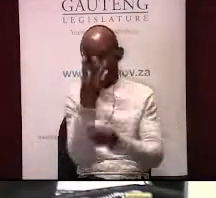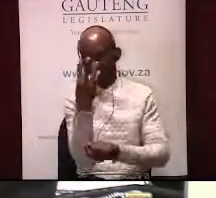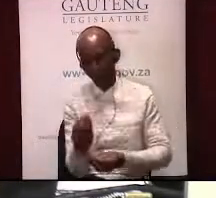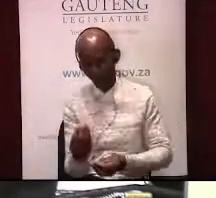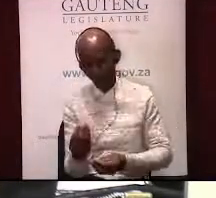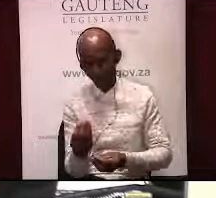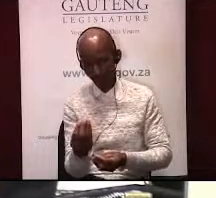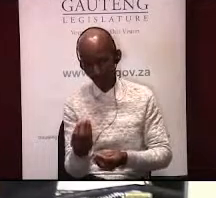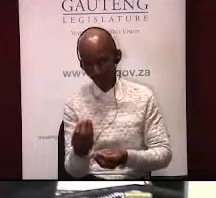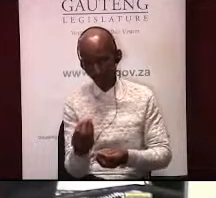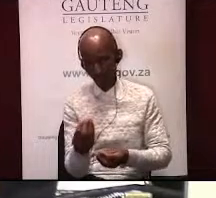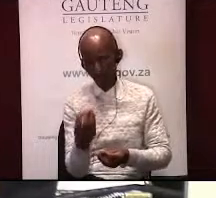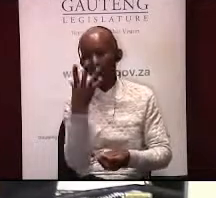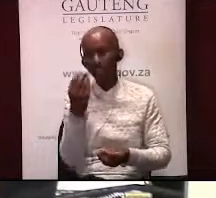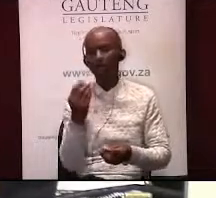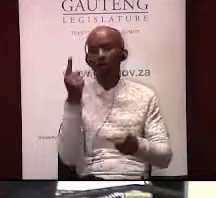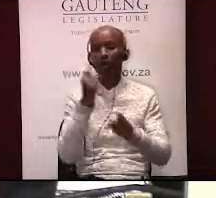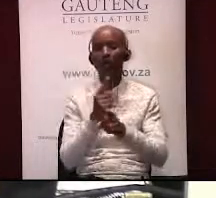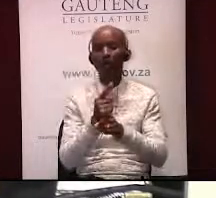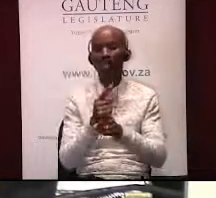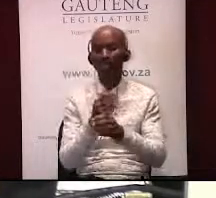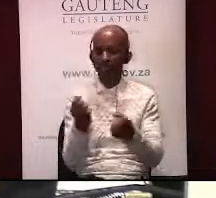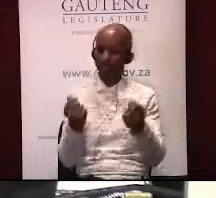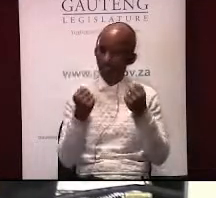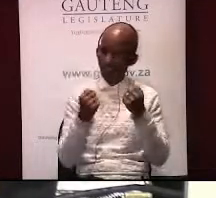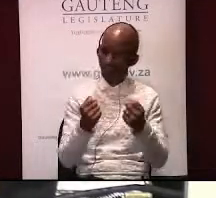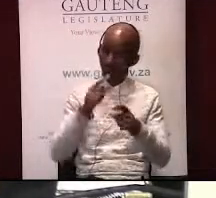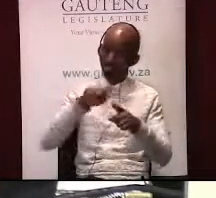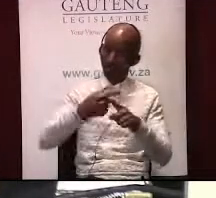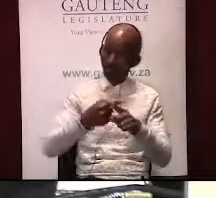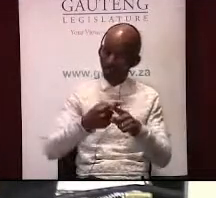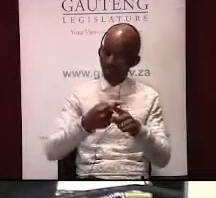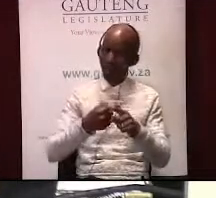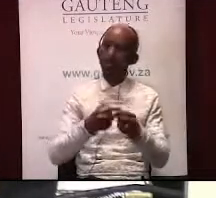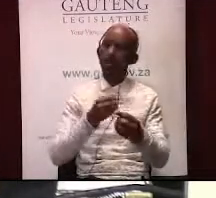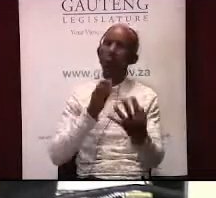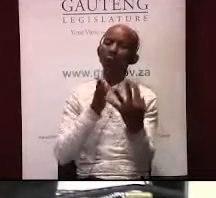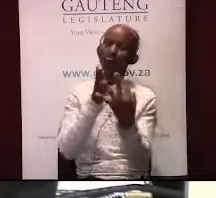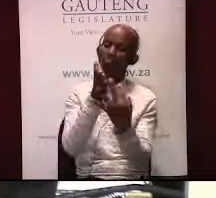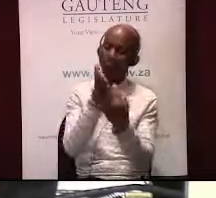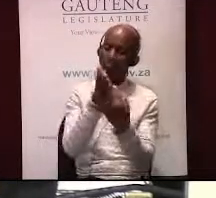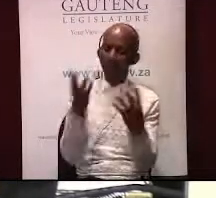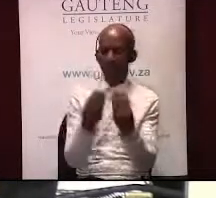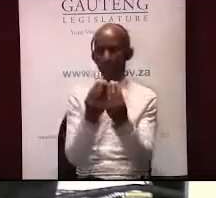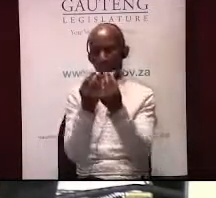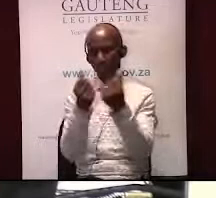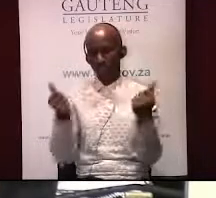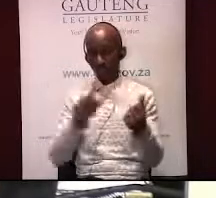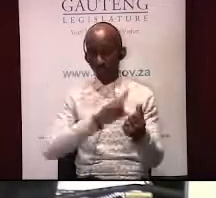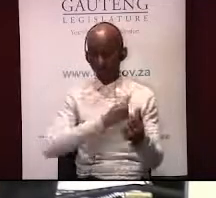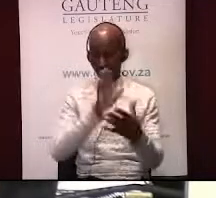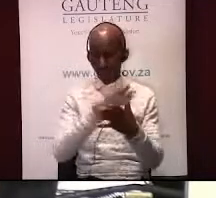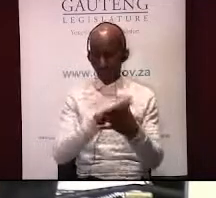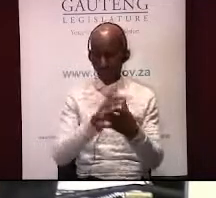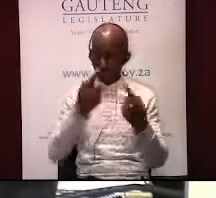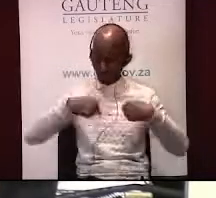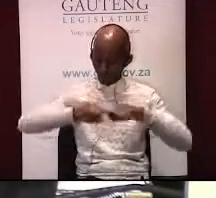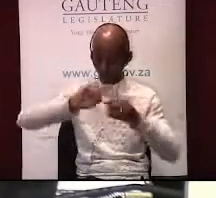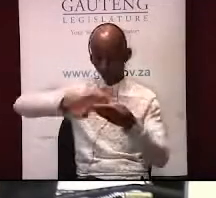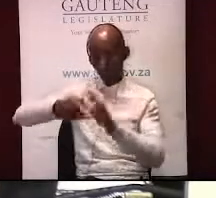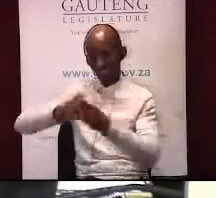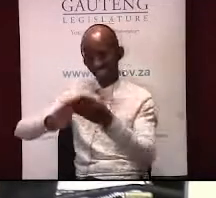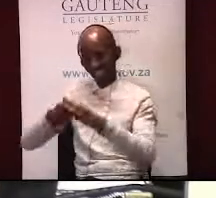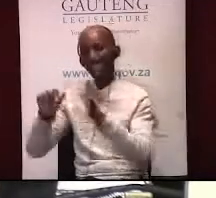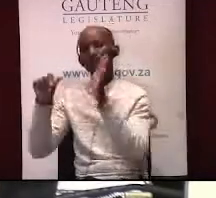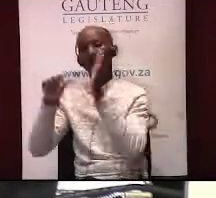that we come up with also a sustainable or progressive resolutions, because as communities it's very